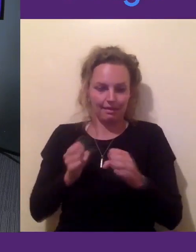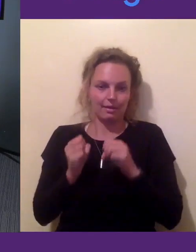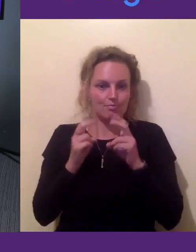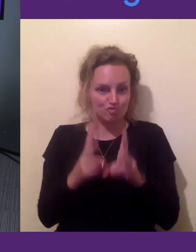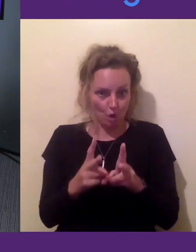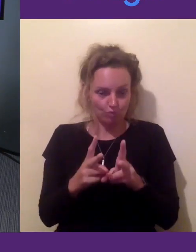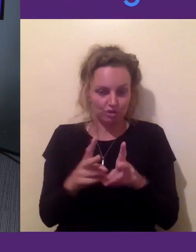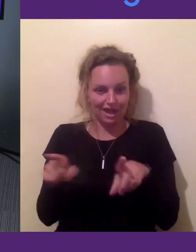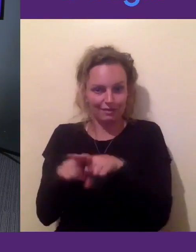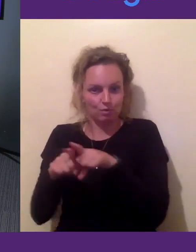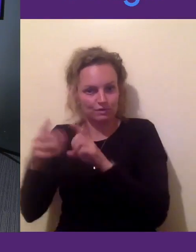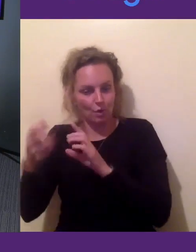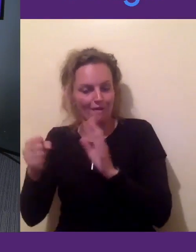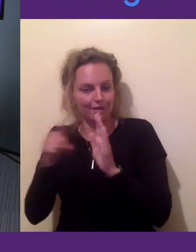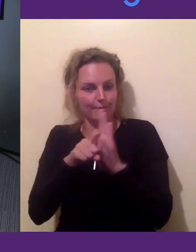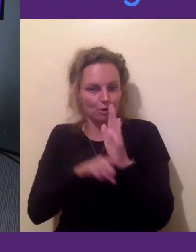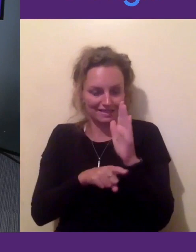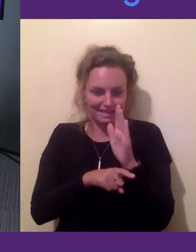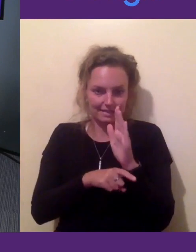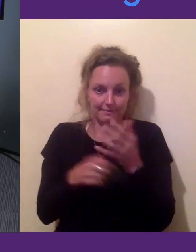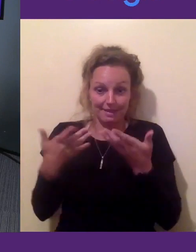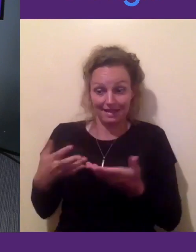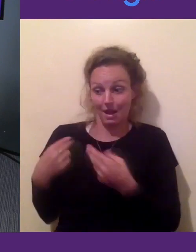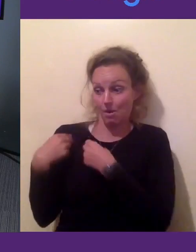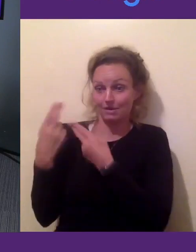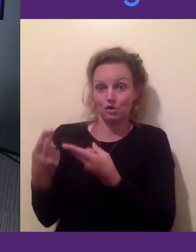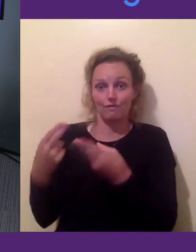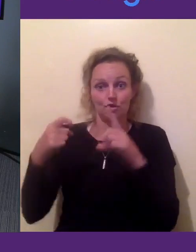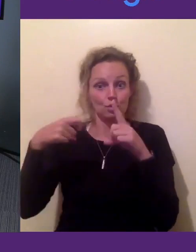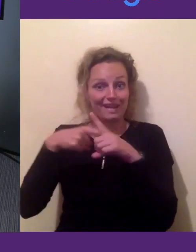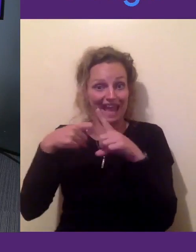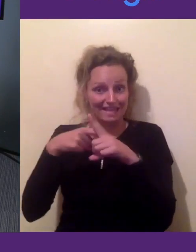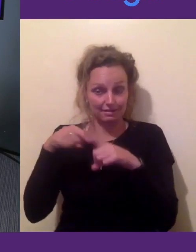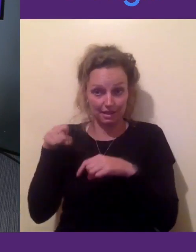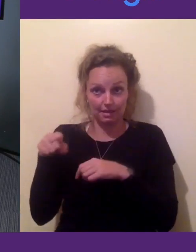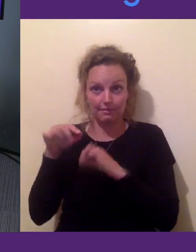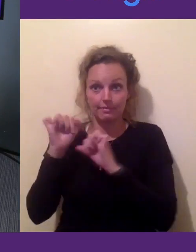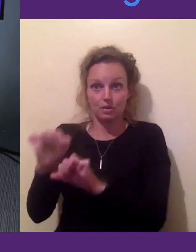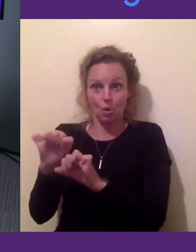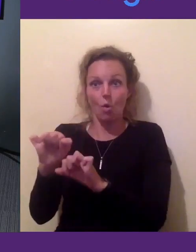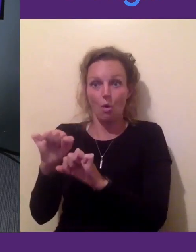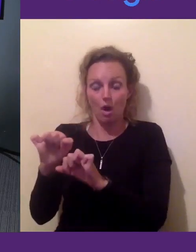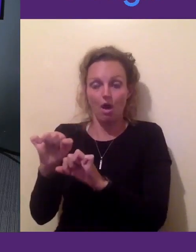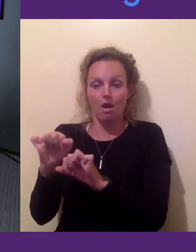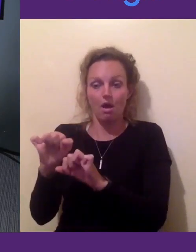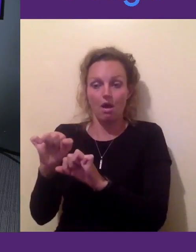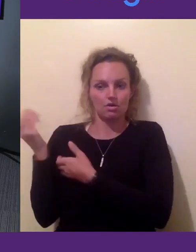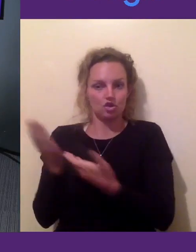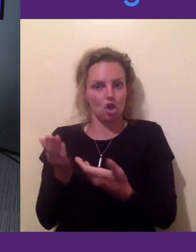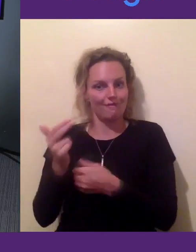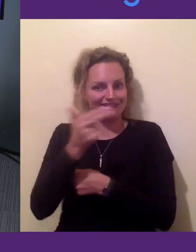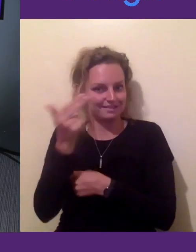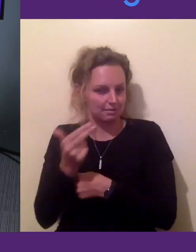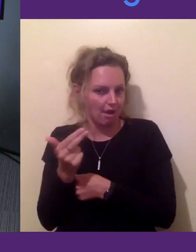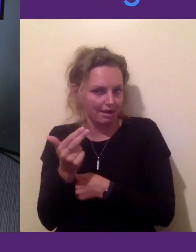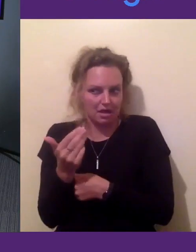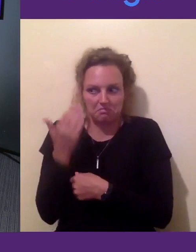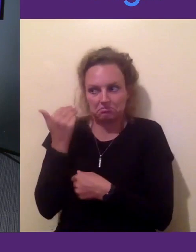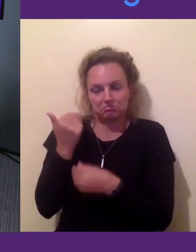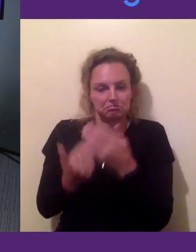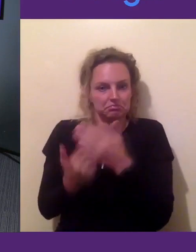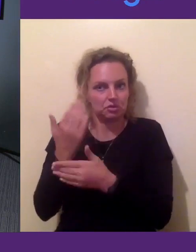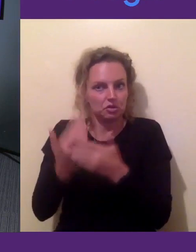service designer, which is a relatively new discipline of design. Why aren't